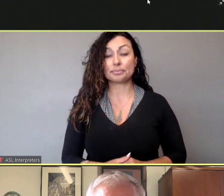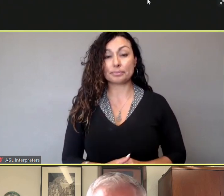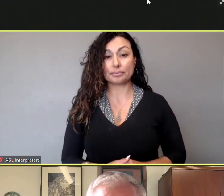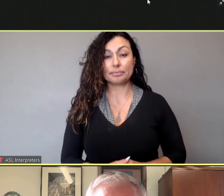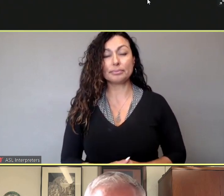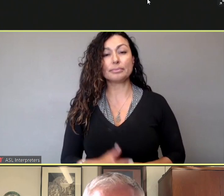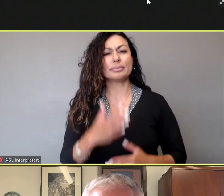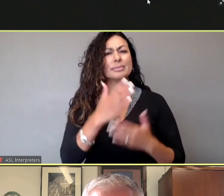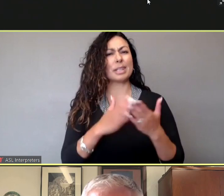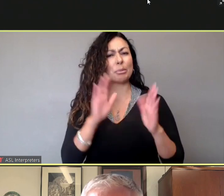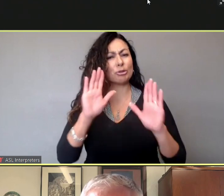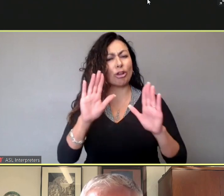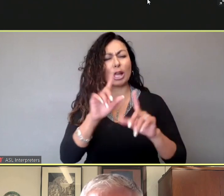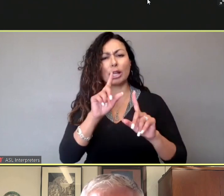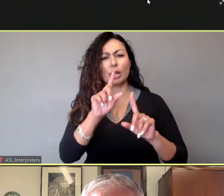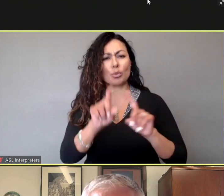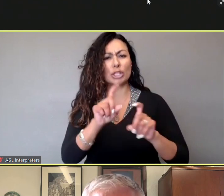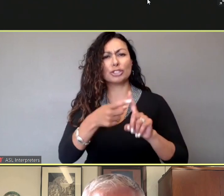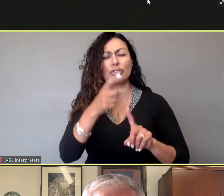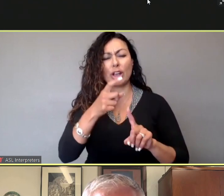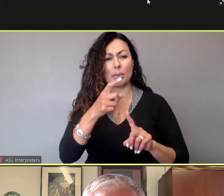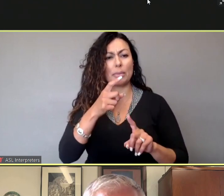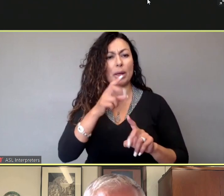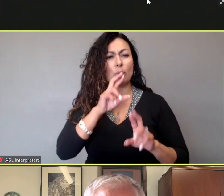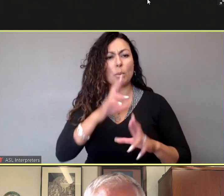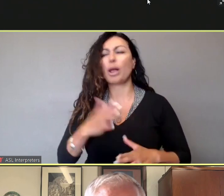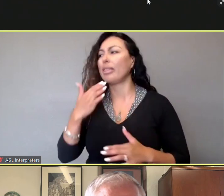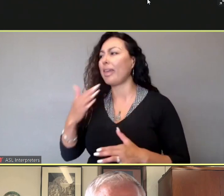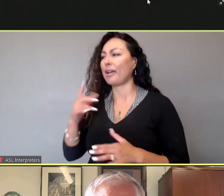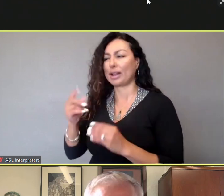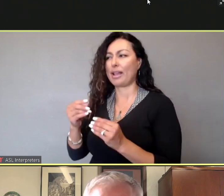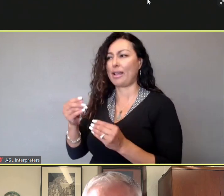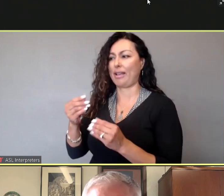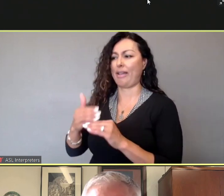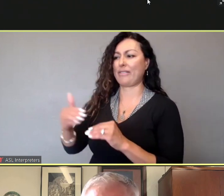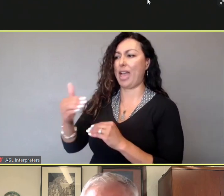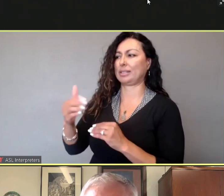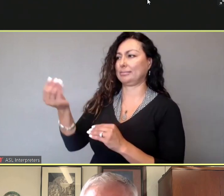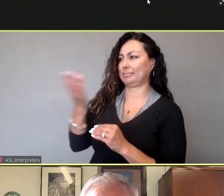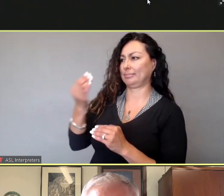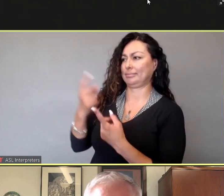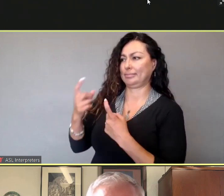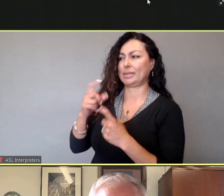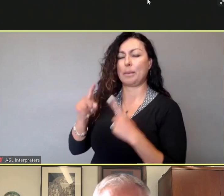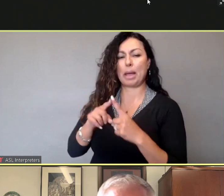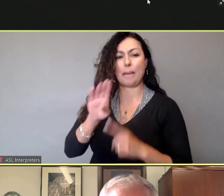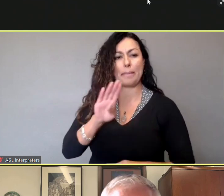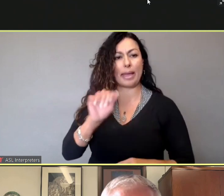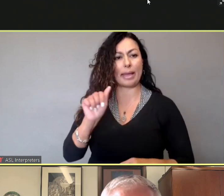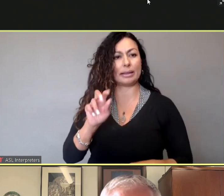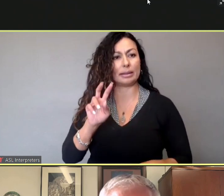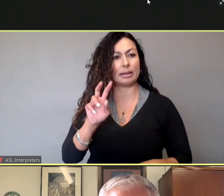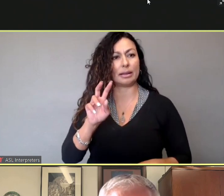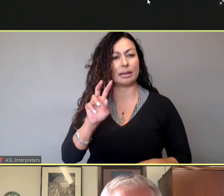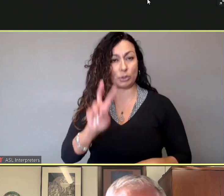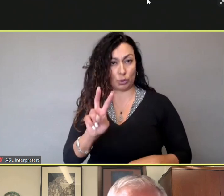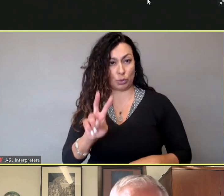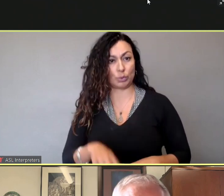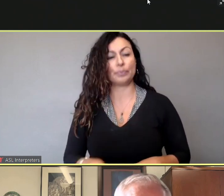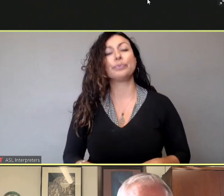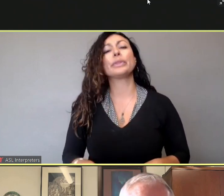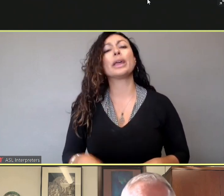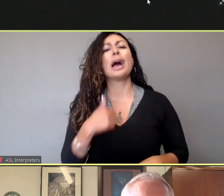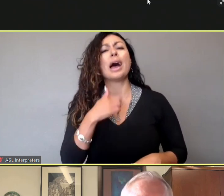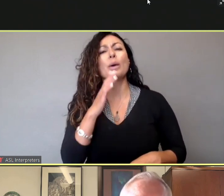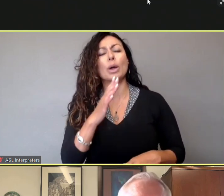Some great questions from reporters. Thank you in advance about BA2. I'm going to kind of start with the graphics and move